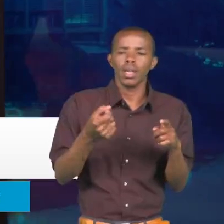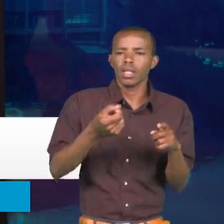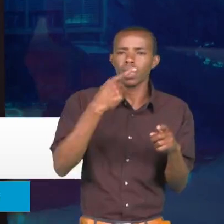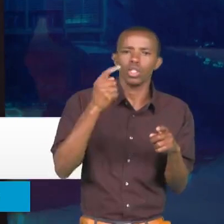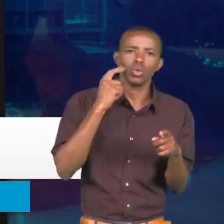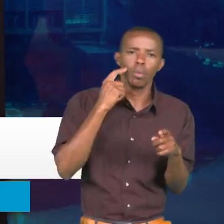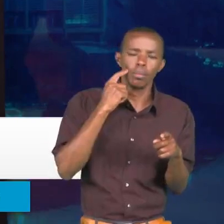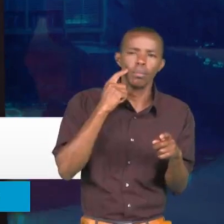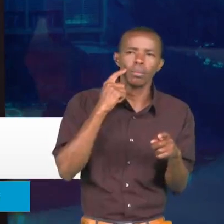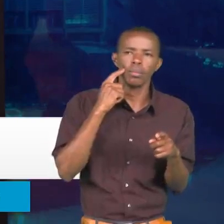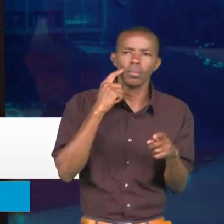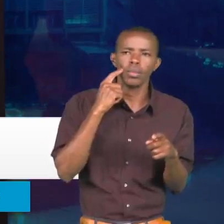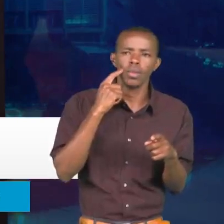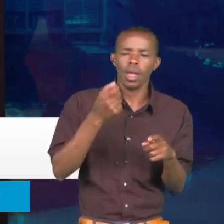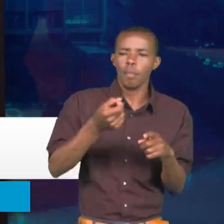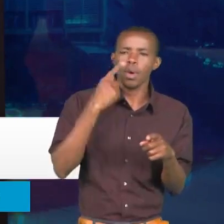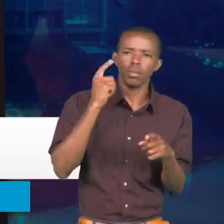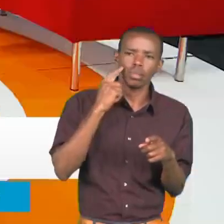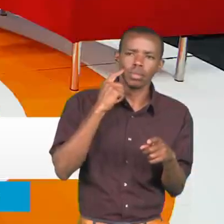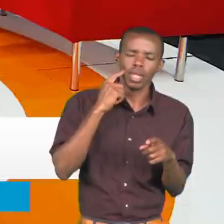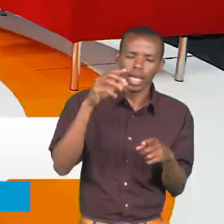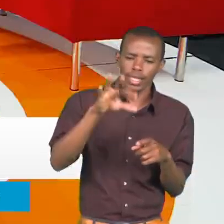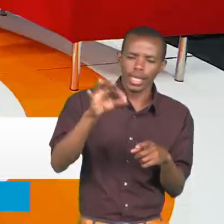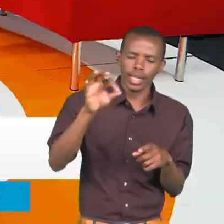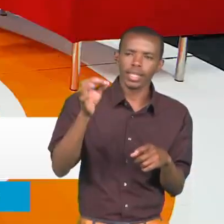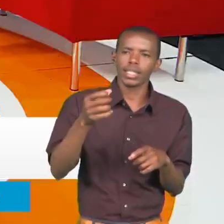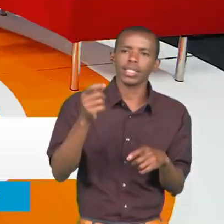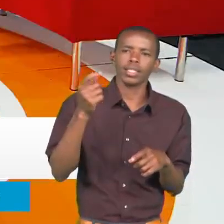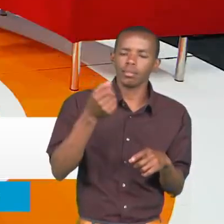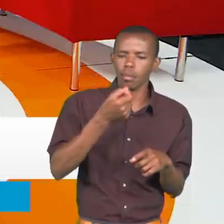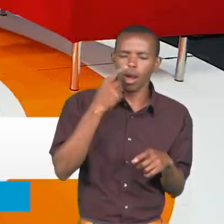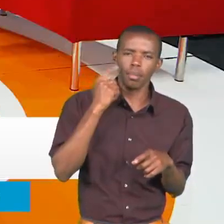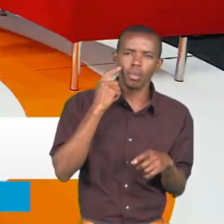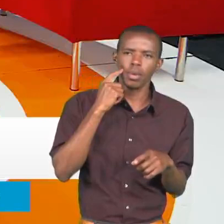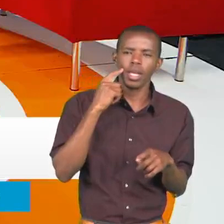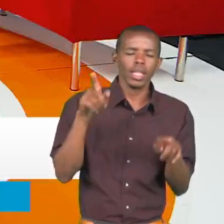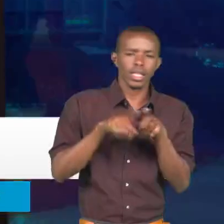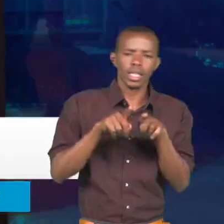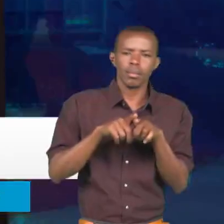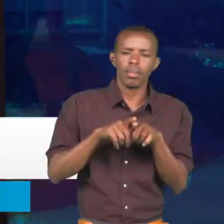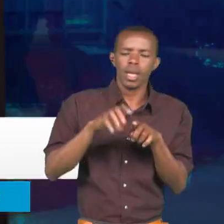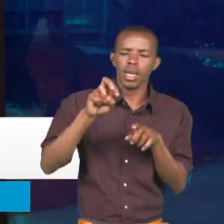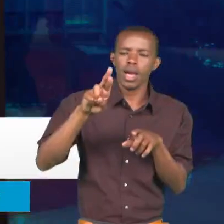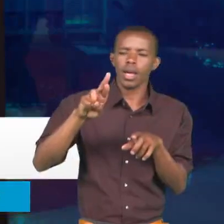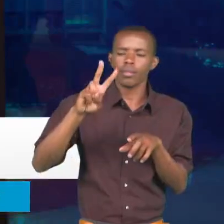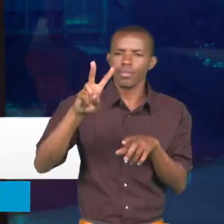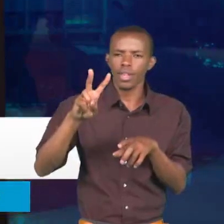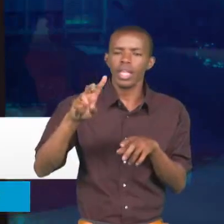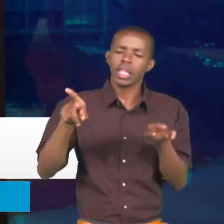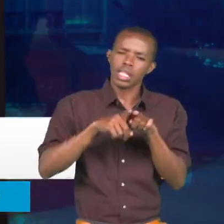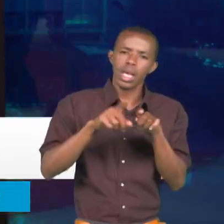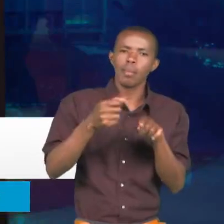some pharmacies, but some select pharmacies. Yeah, keyword is select. Even ARVs are available in pharmacies. Okay. So if